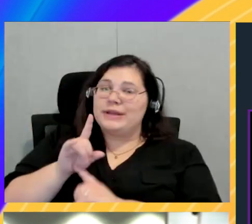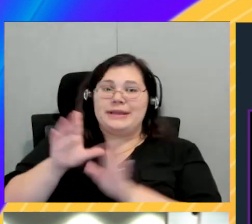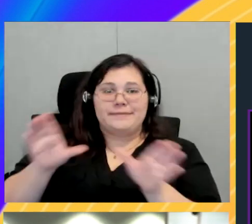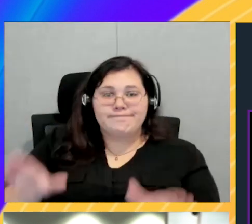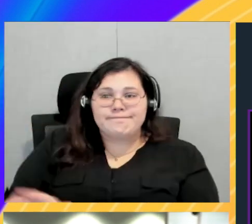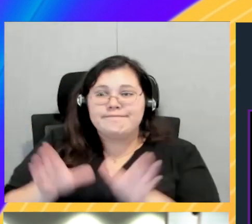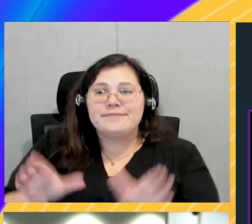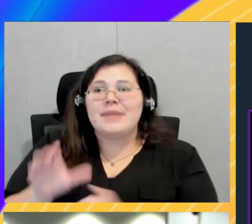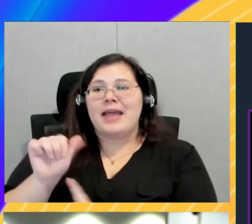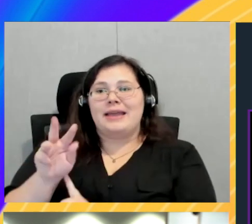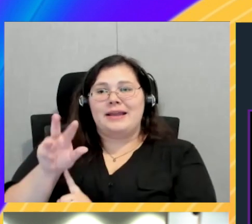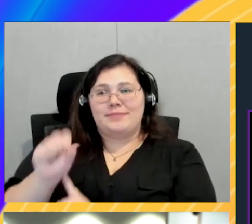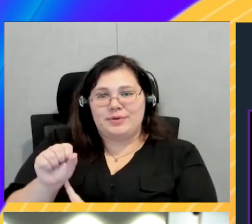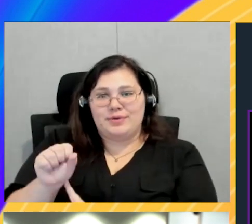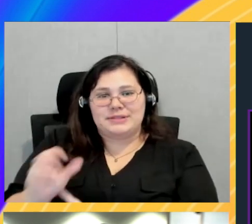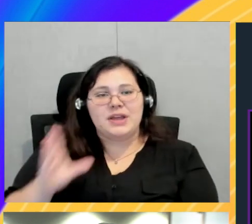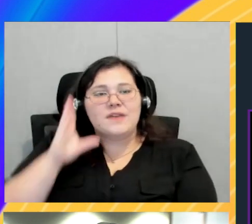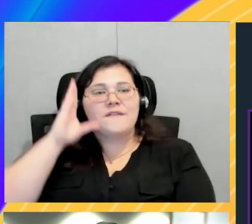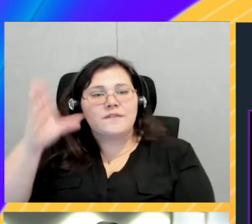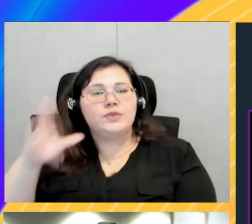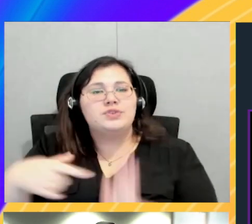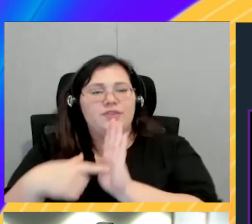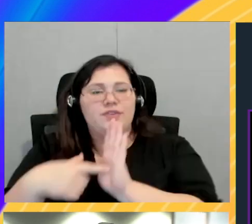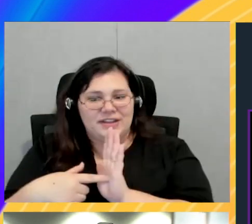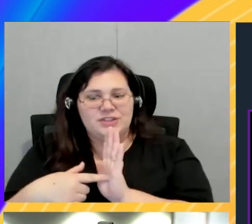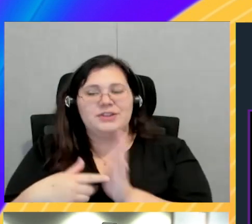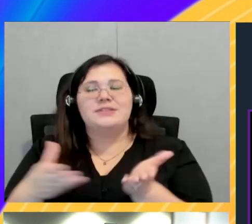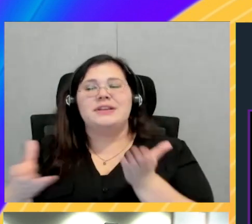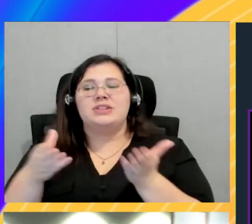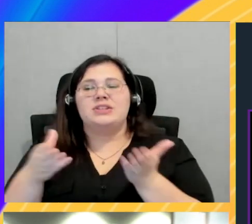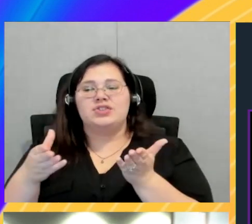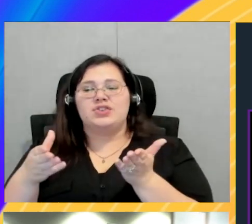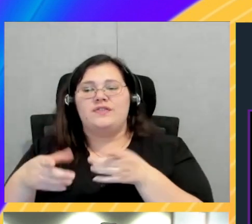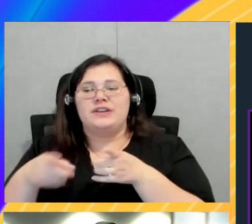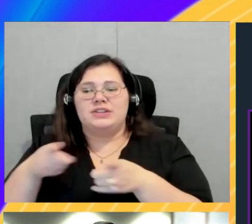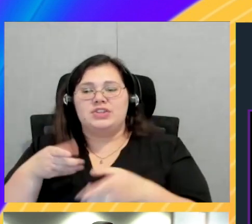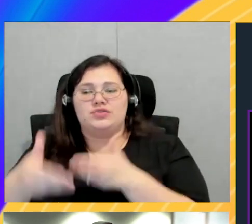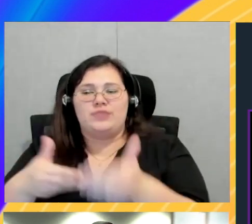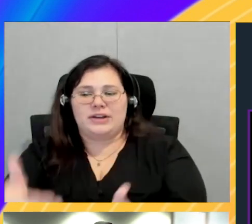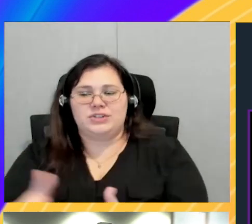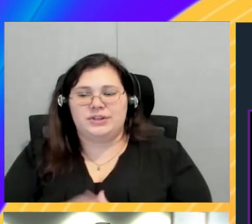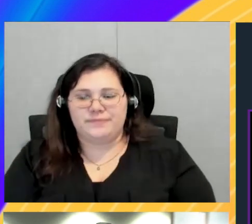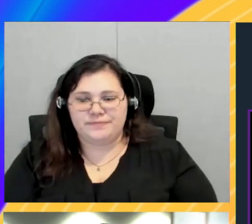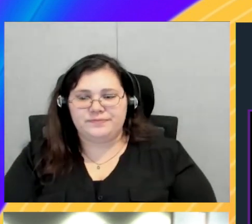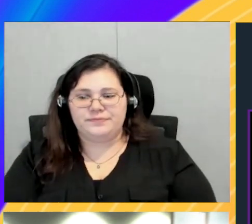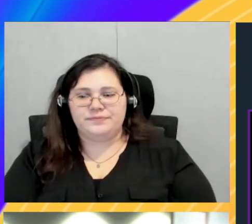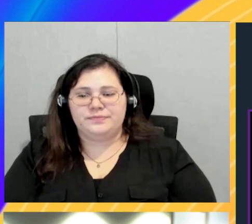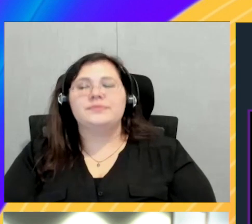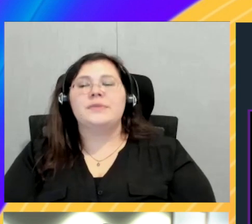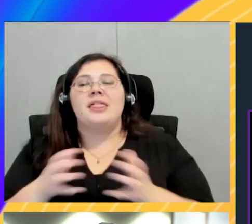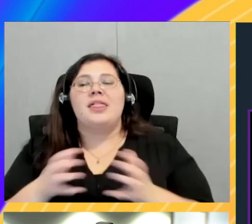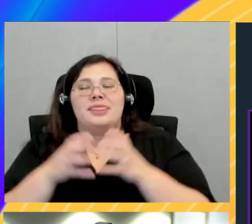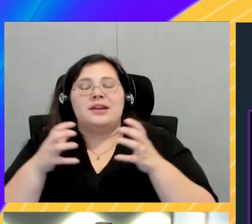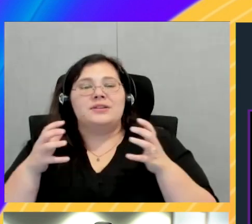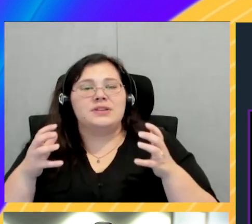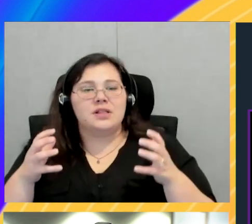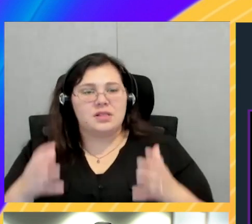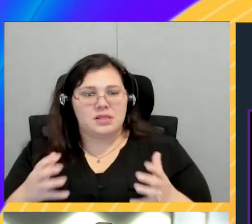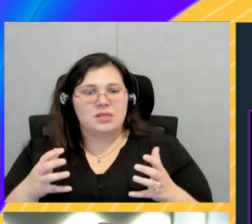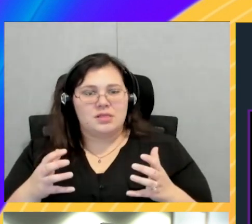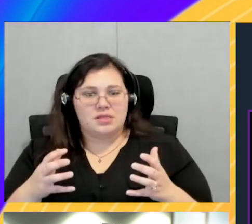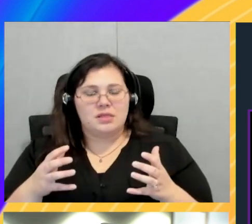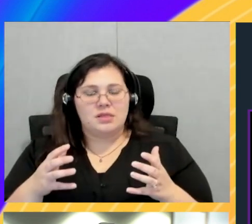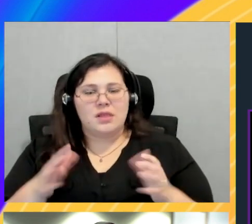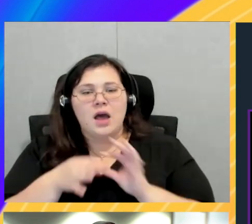features and service direction. There is a lot of effort put inside the organization in collecting insights from the field, understanding